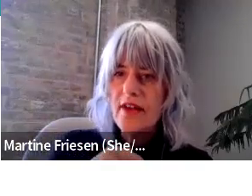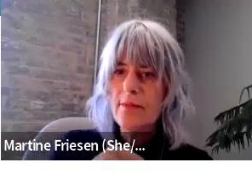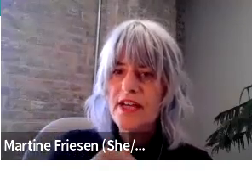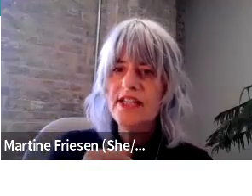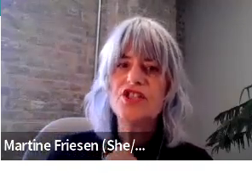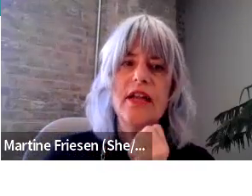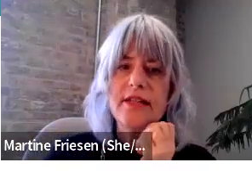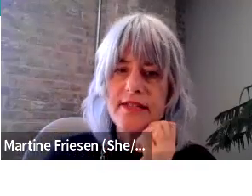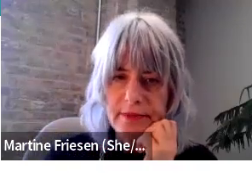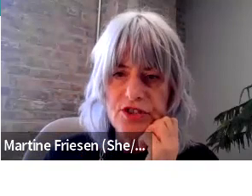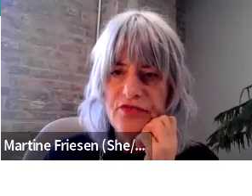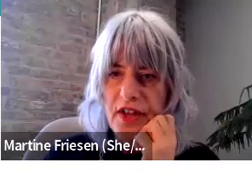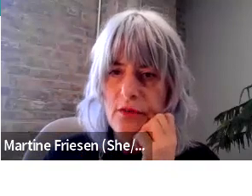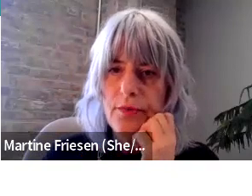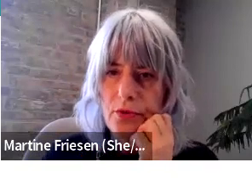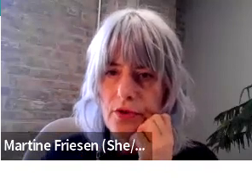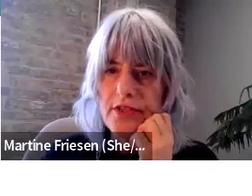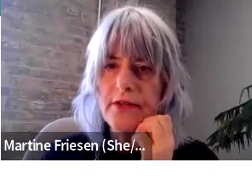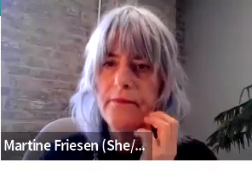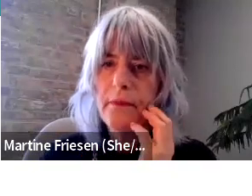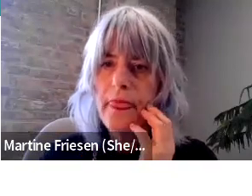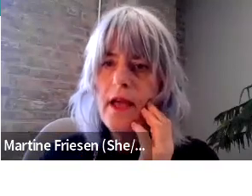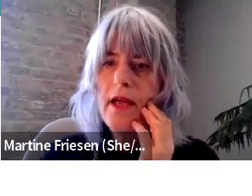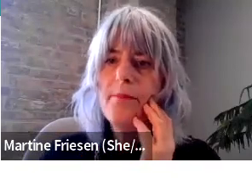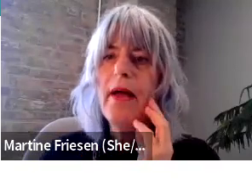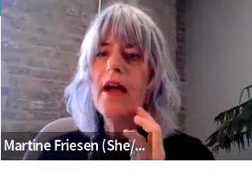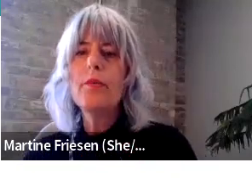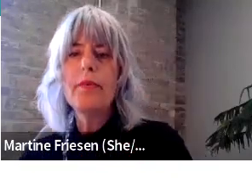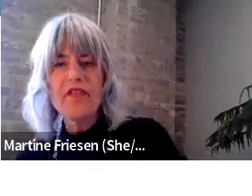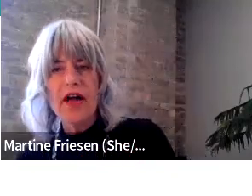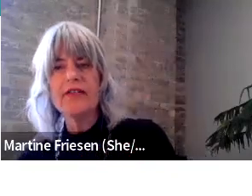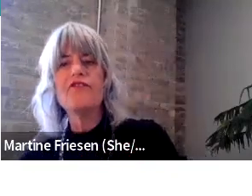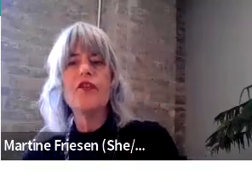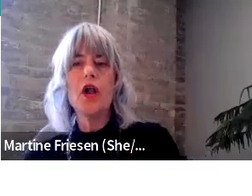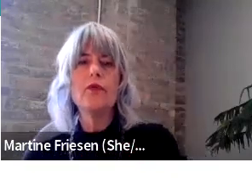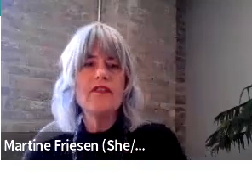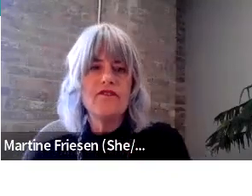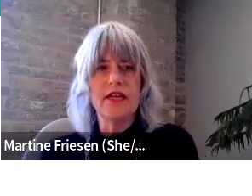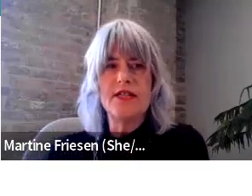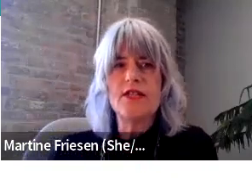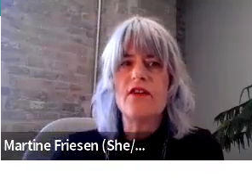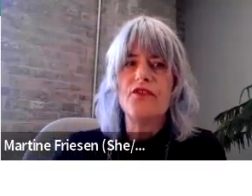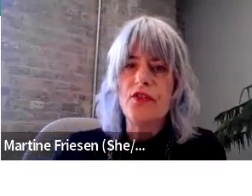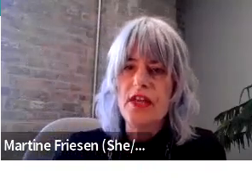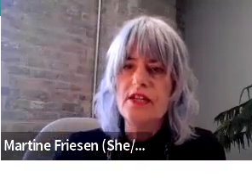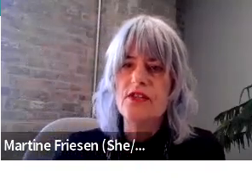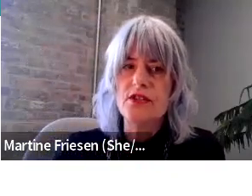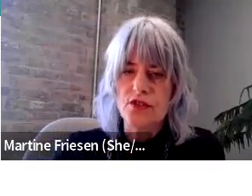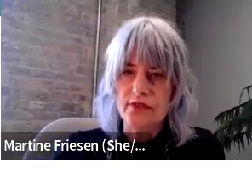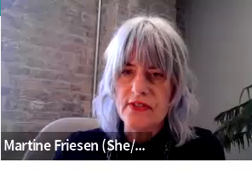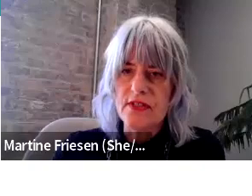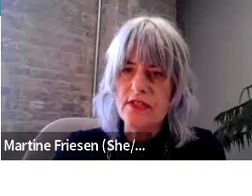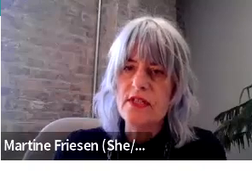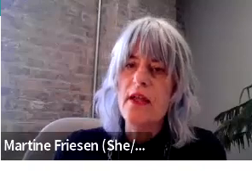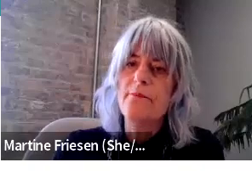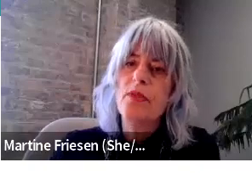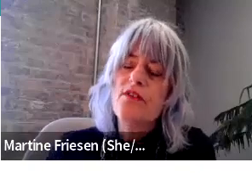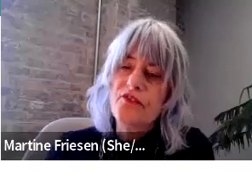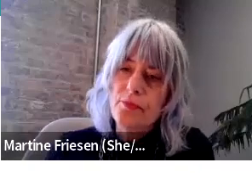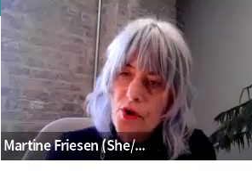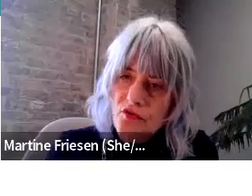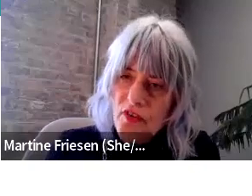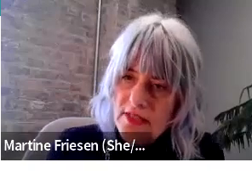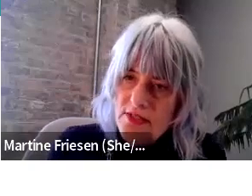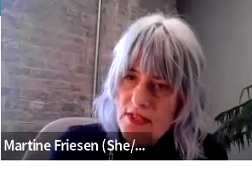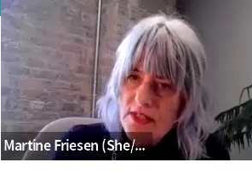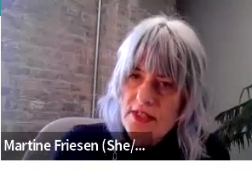write a grant application, and submit your final report. MAC will provide the following funds for these services.